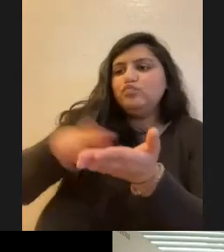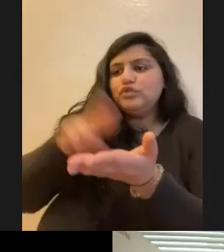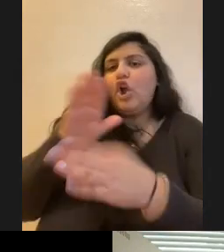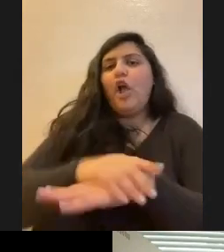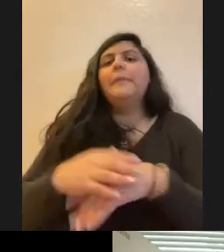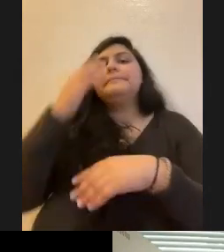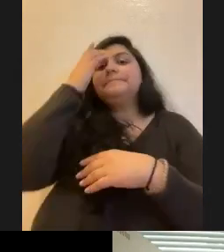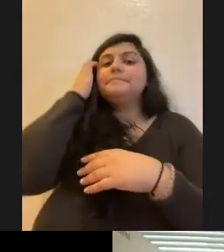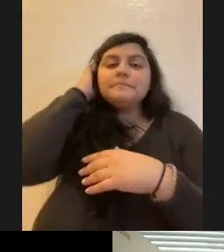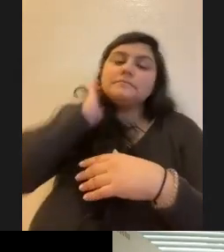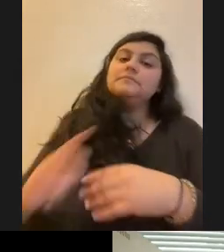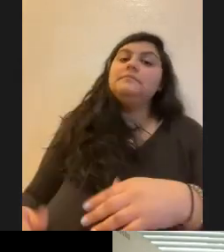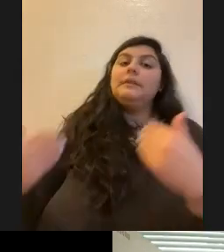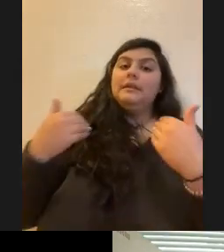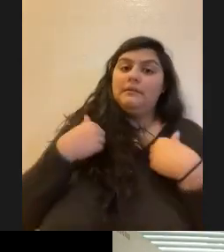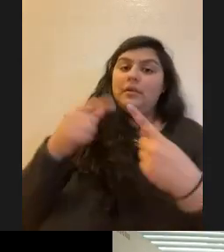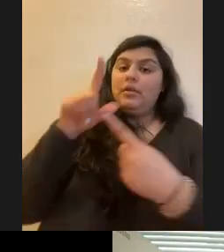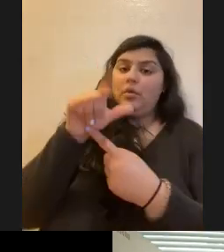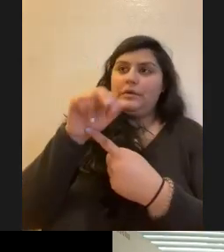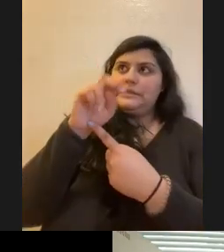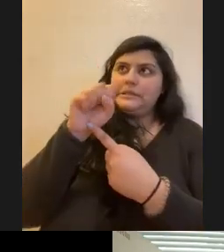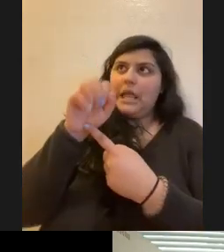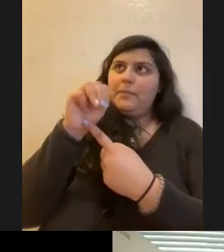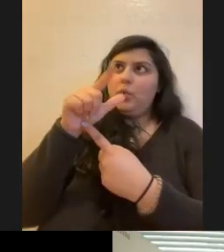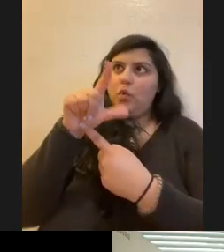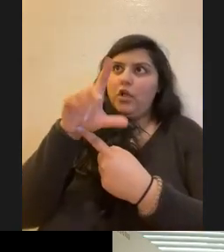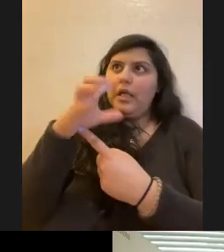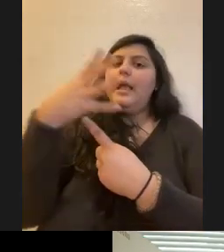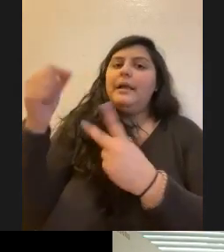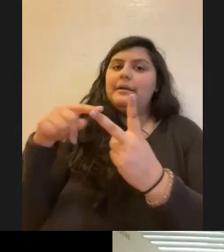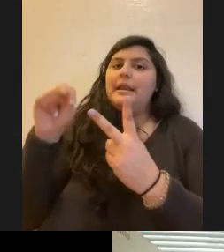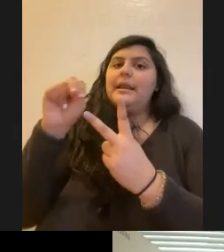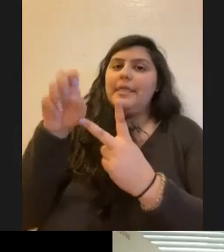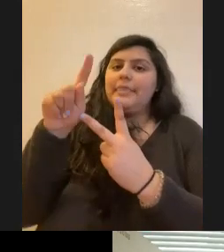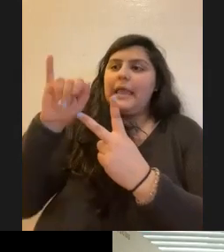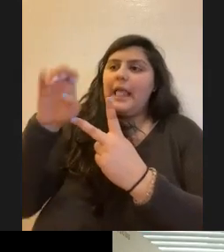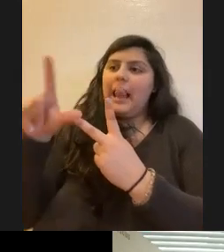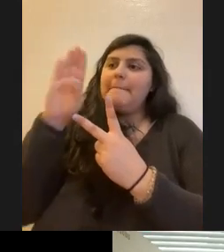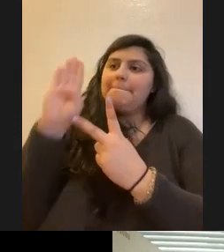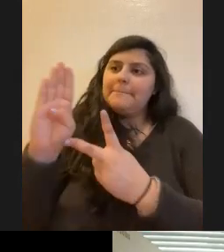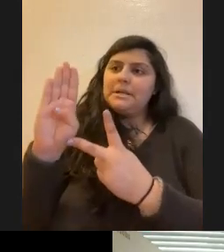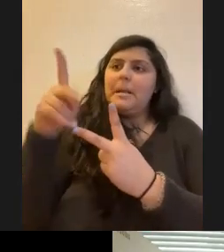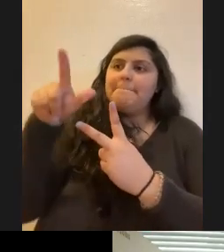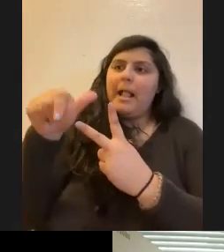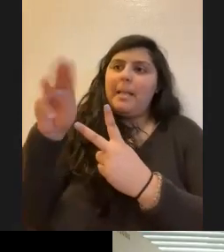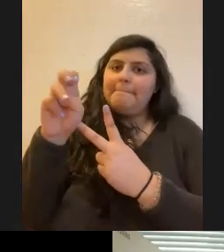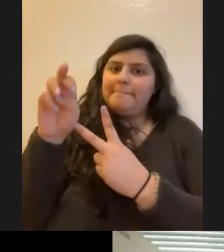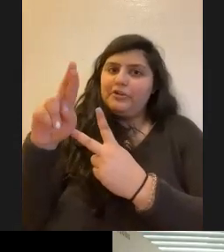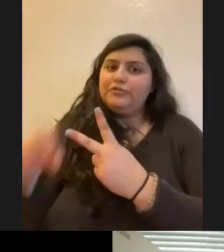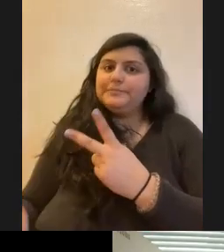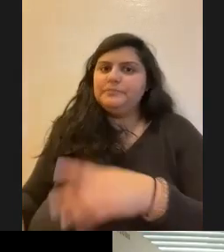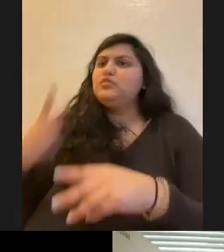This is the Lawrence M. Gould and the Nathaniel B. Palmer. These are two large